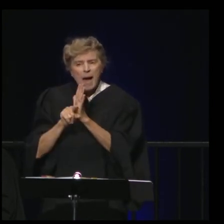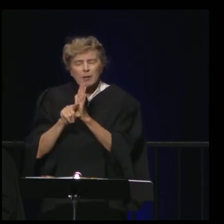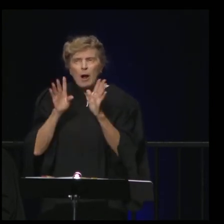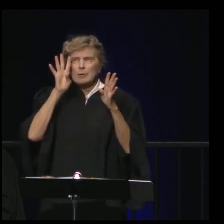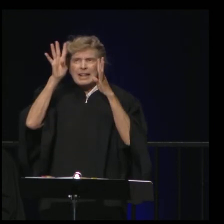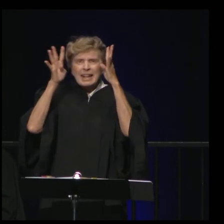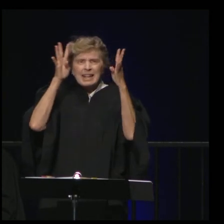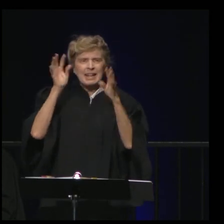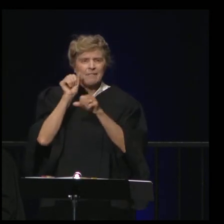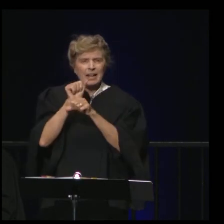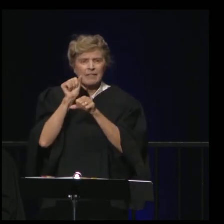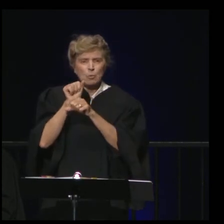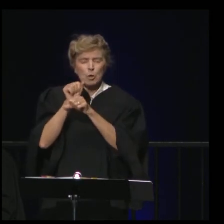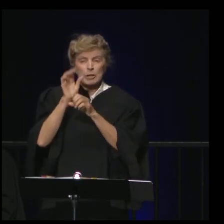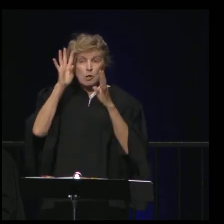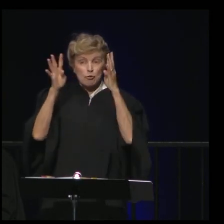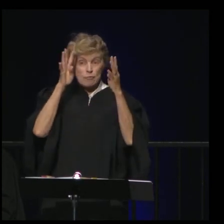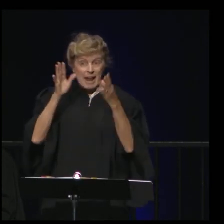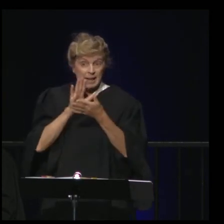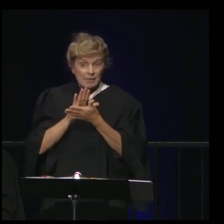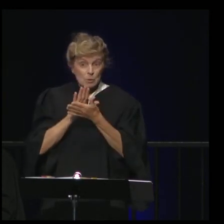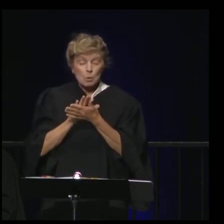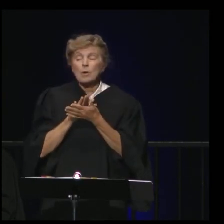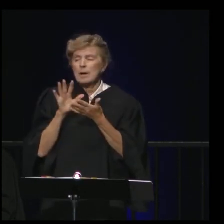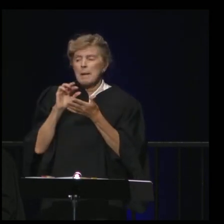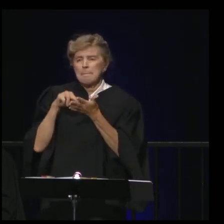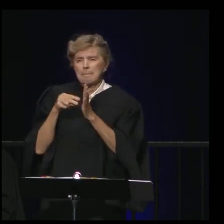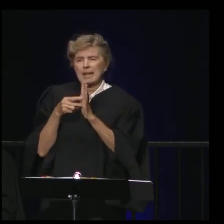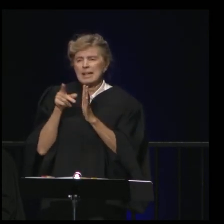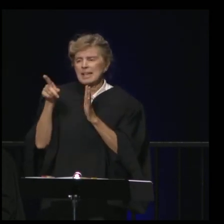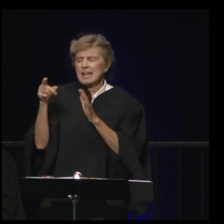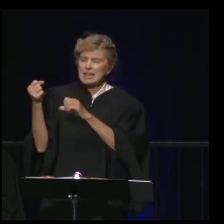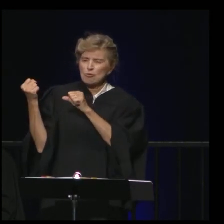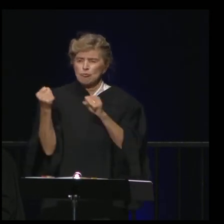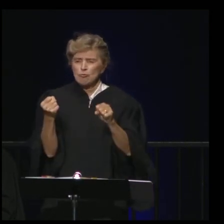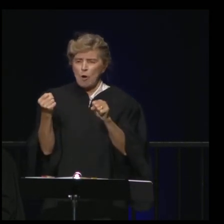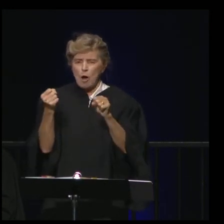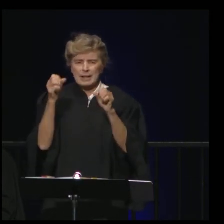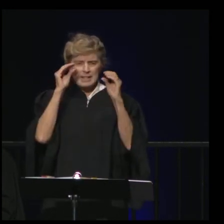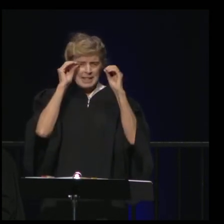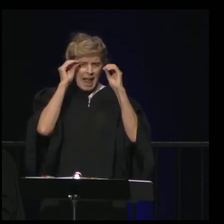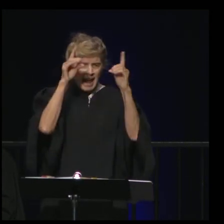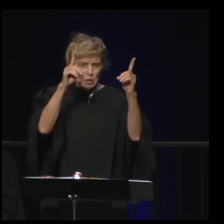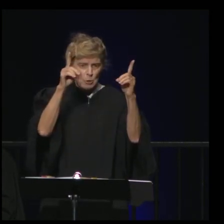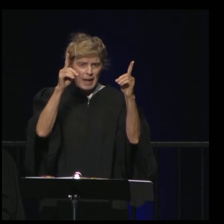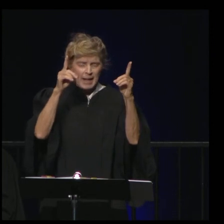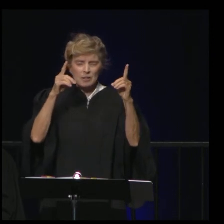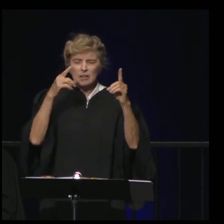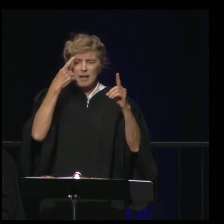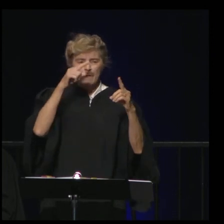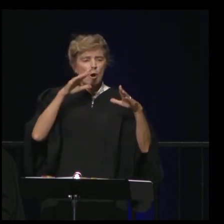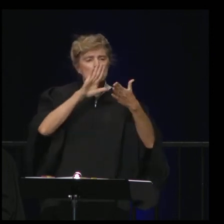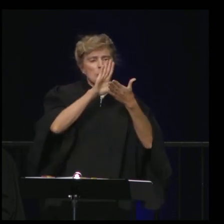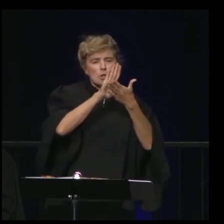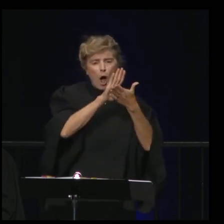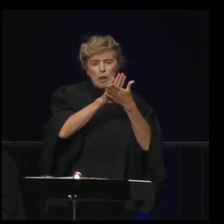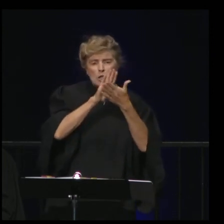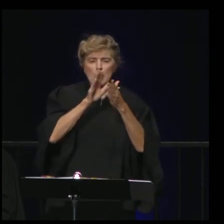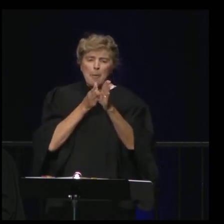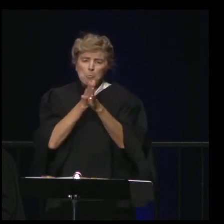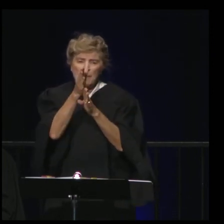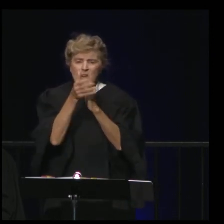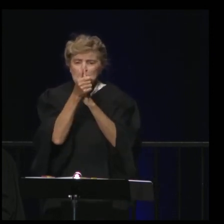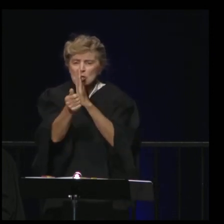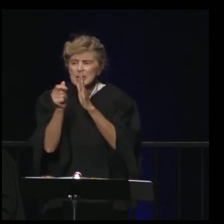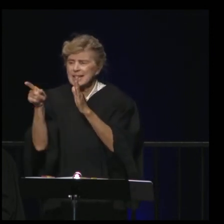innovative work at the Creative School has made him one of the strongest educators at the crossroads of scholarship, professional skills, and